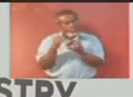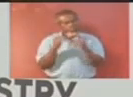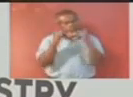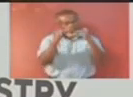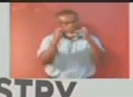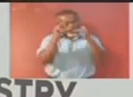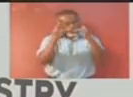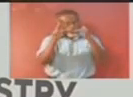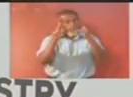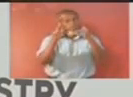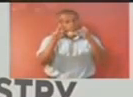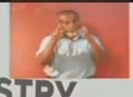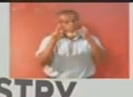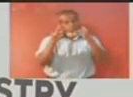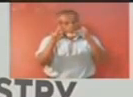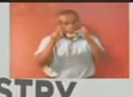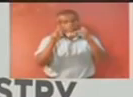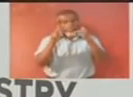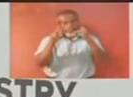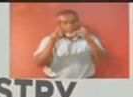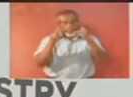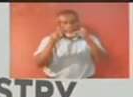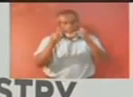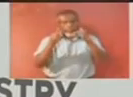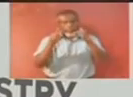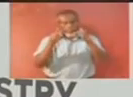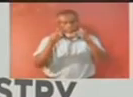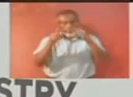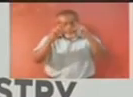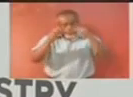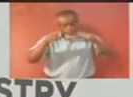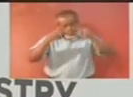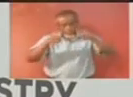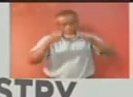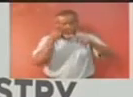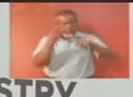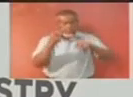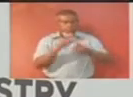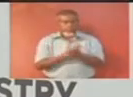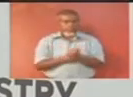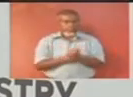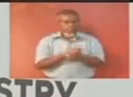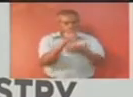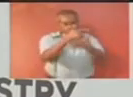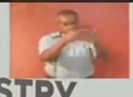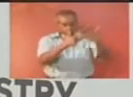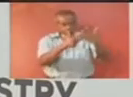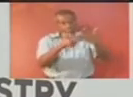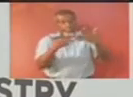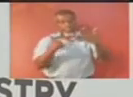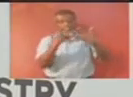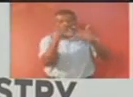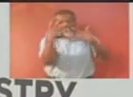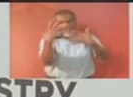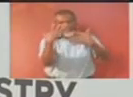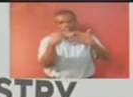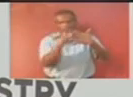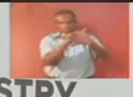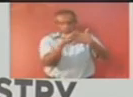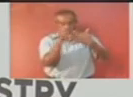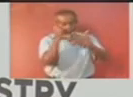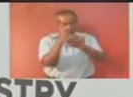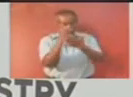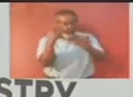clinical trials. You also asked which vaccines have been approved by WHO so far. There are 5: Pfizer,